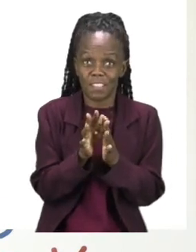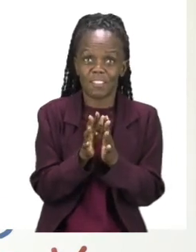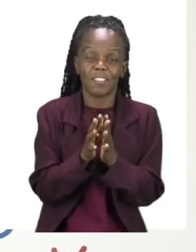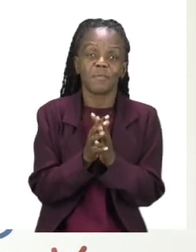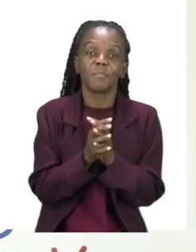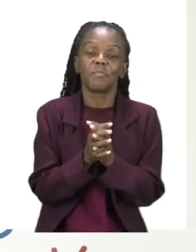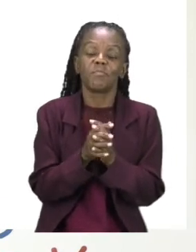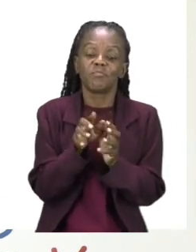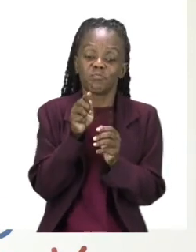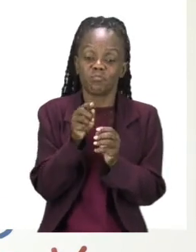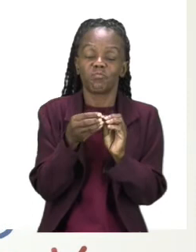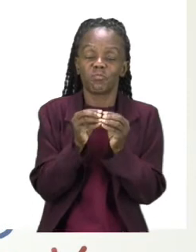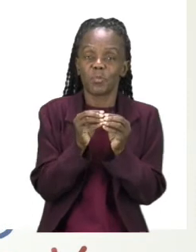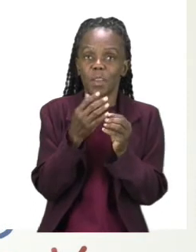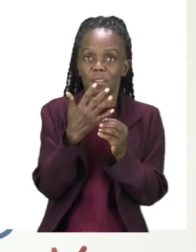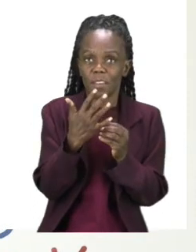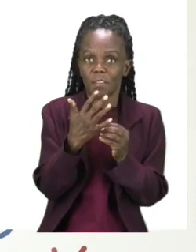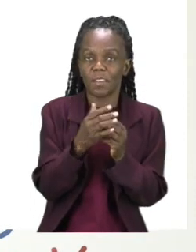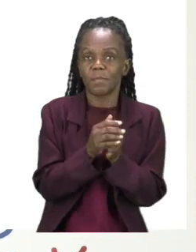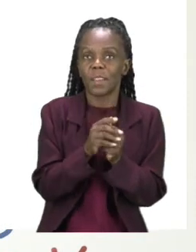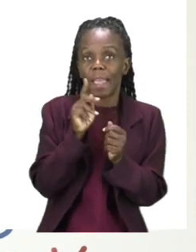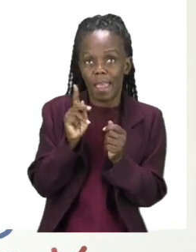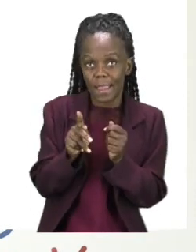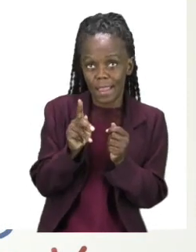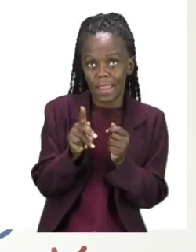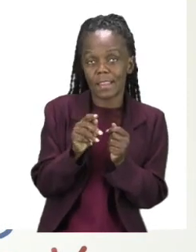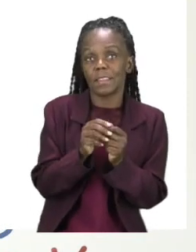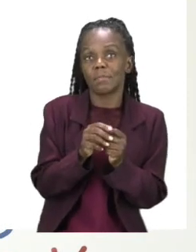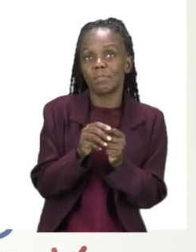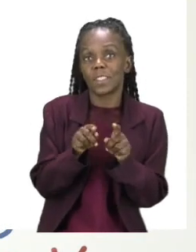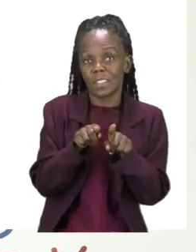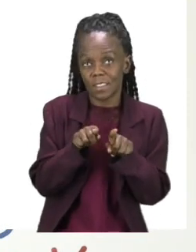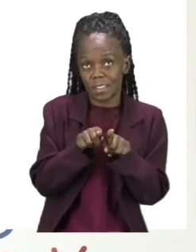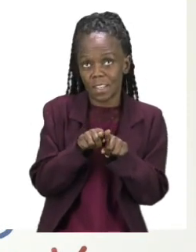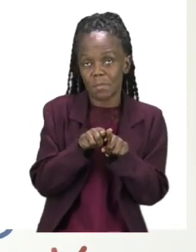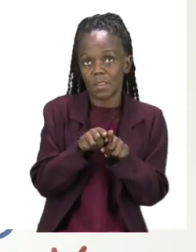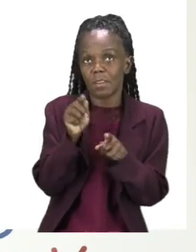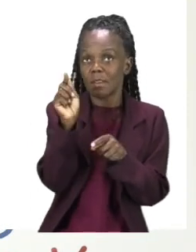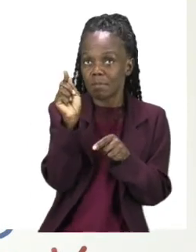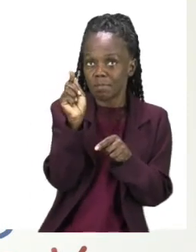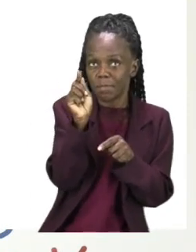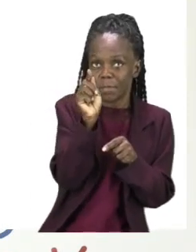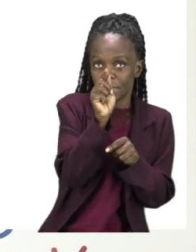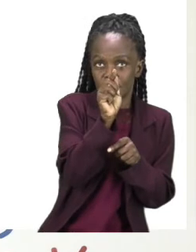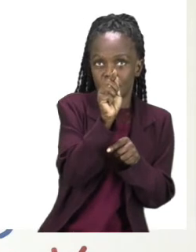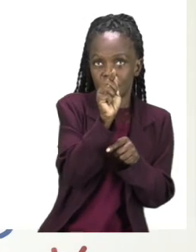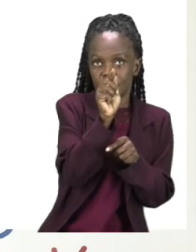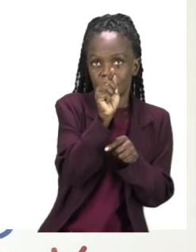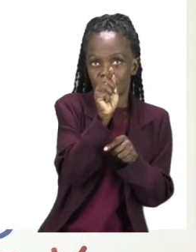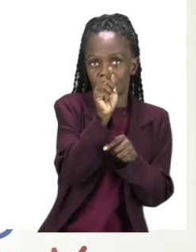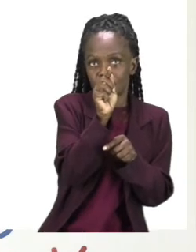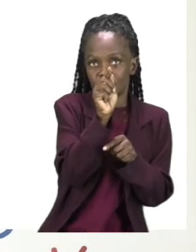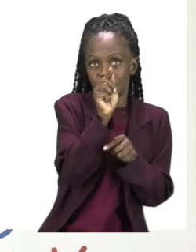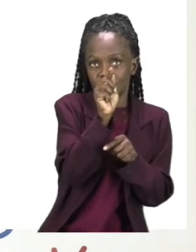number 5. Let's do another number 5. His neck, his face,